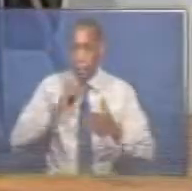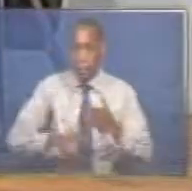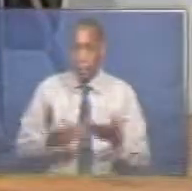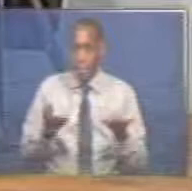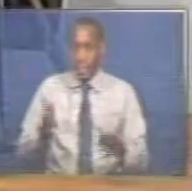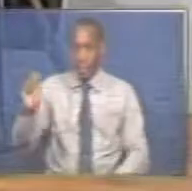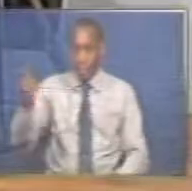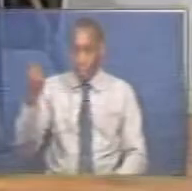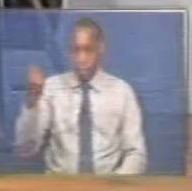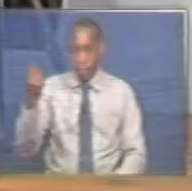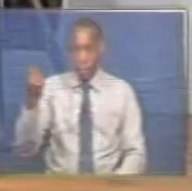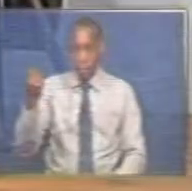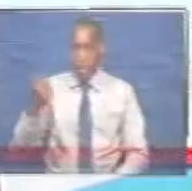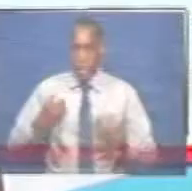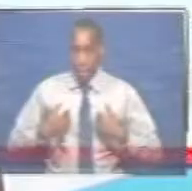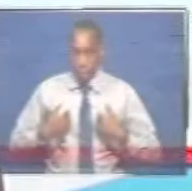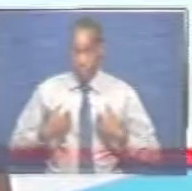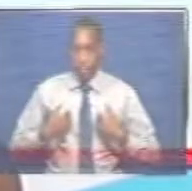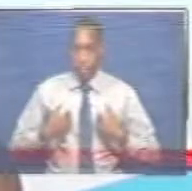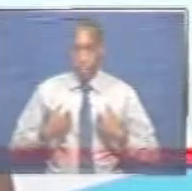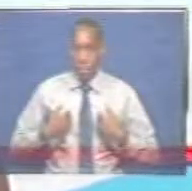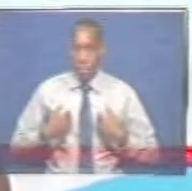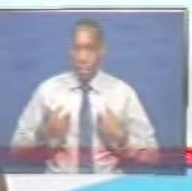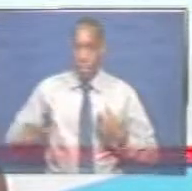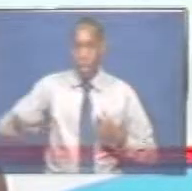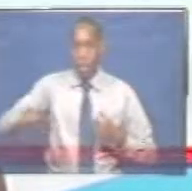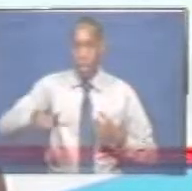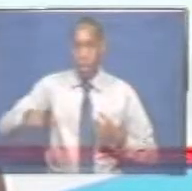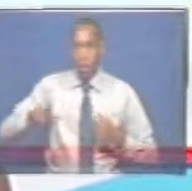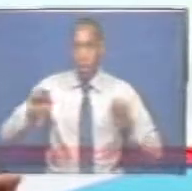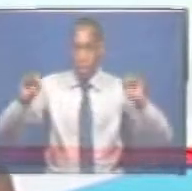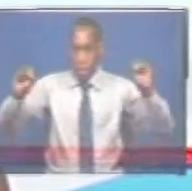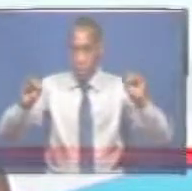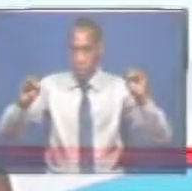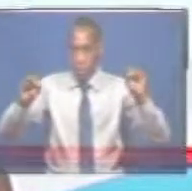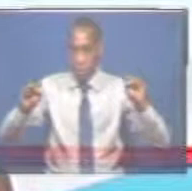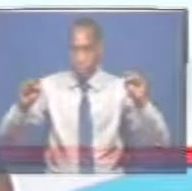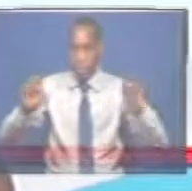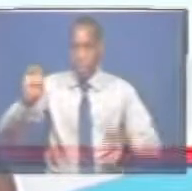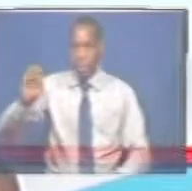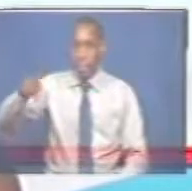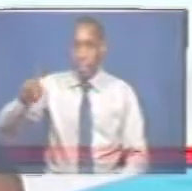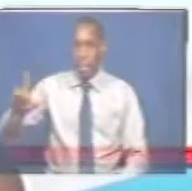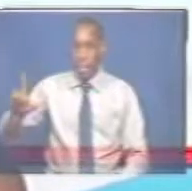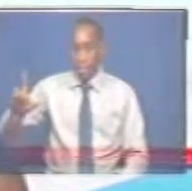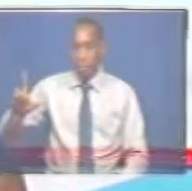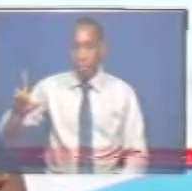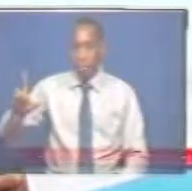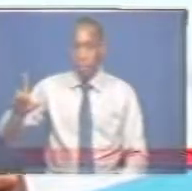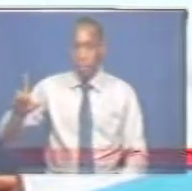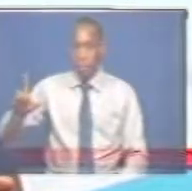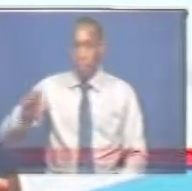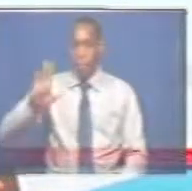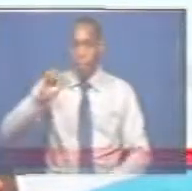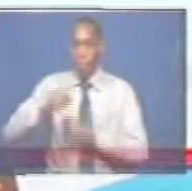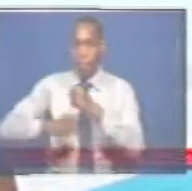Kenya, we have got a very big local fan base of English Premier League. Yeah. And 5 years